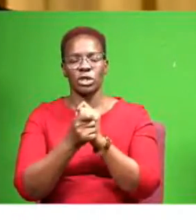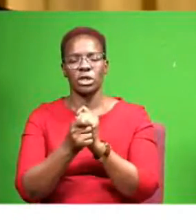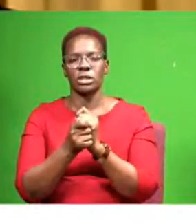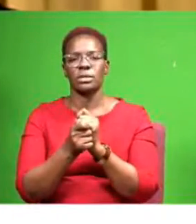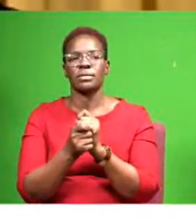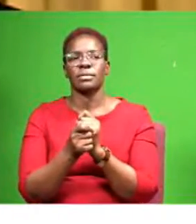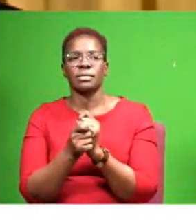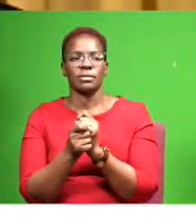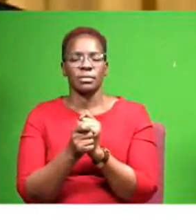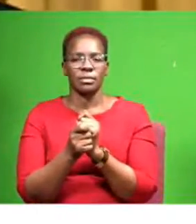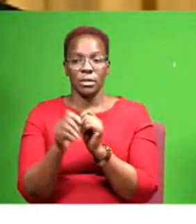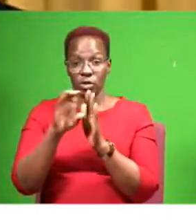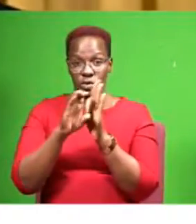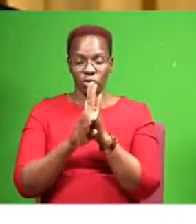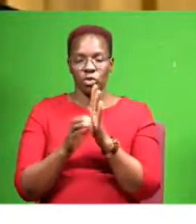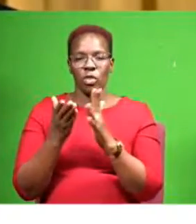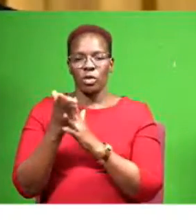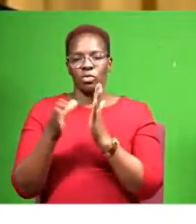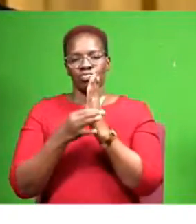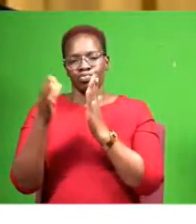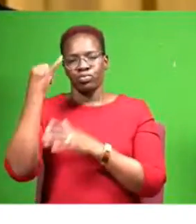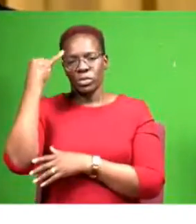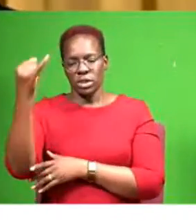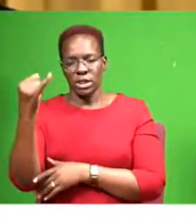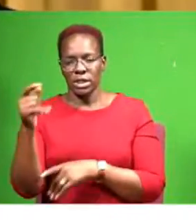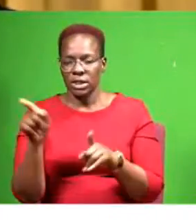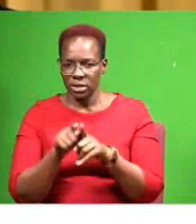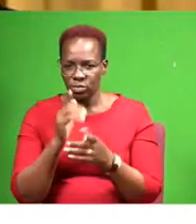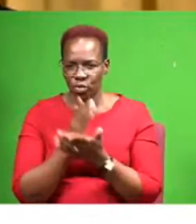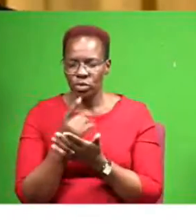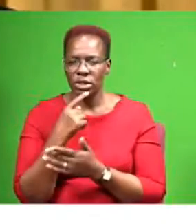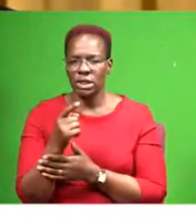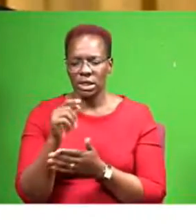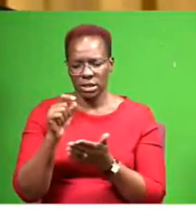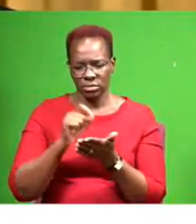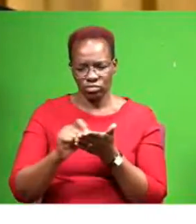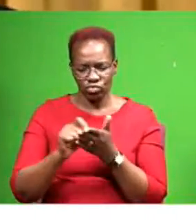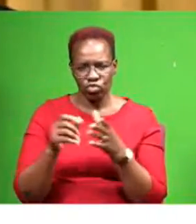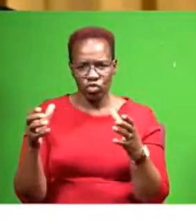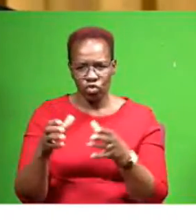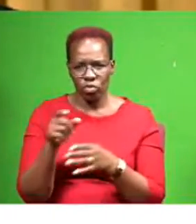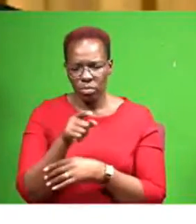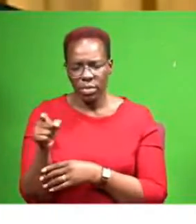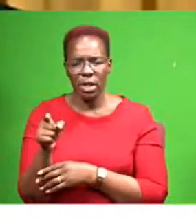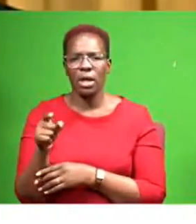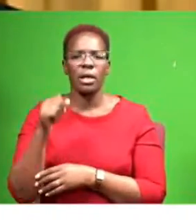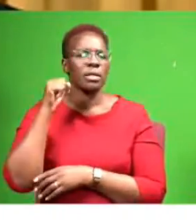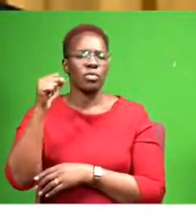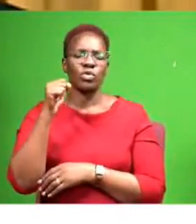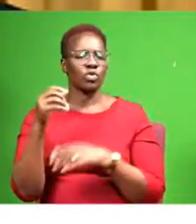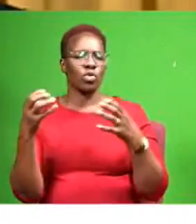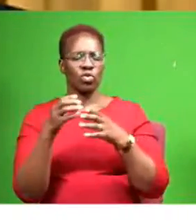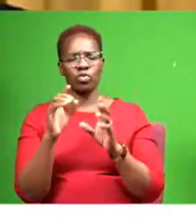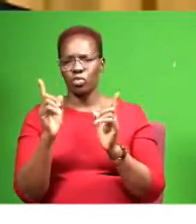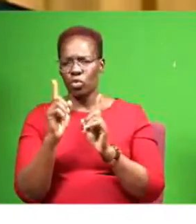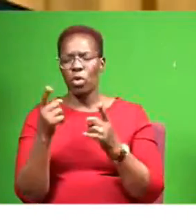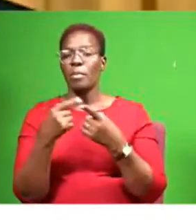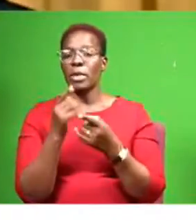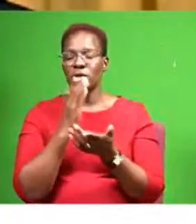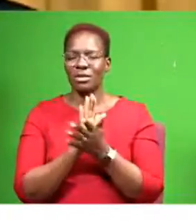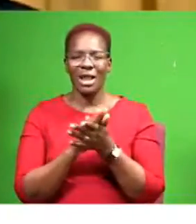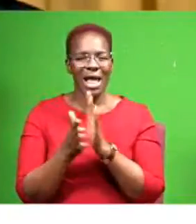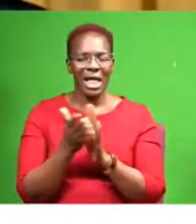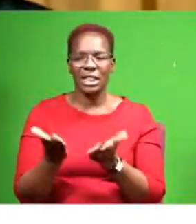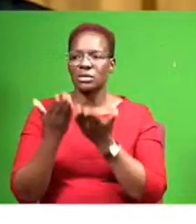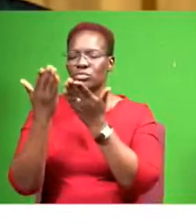initiative. Although it was contended that the BBI Secretariat is a voluntary political alliance, there was nothing that was laid before the High Court